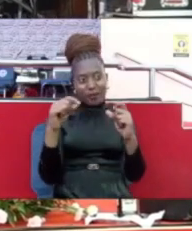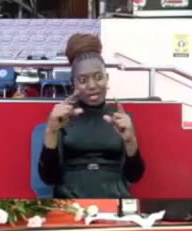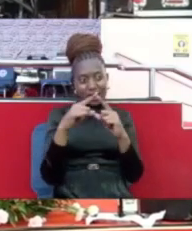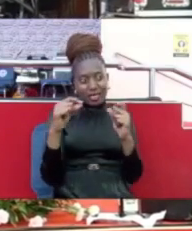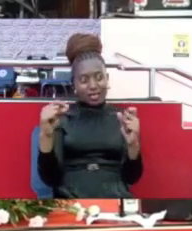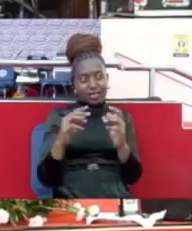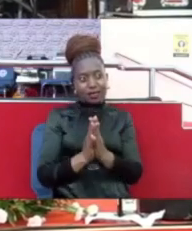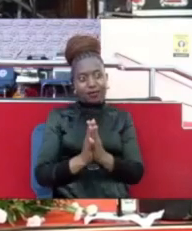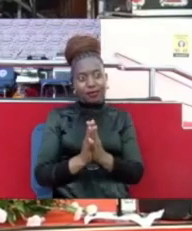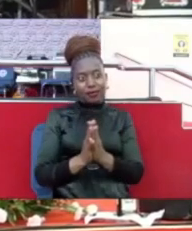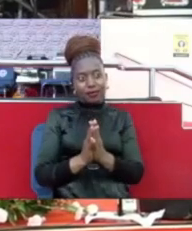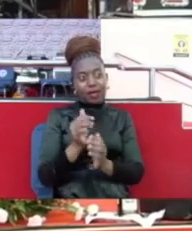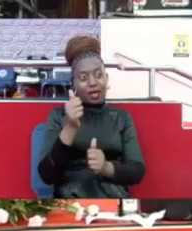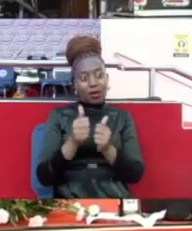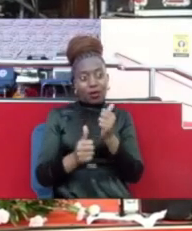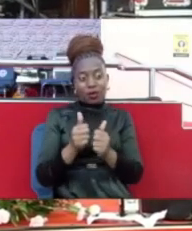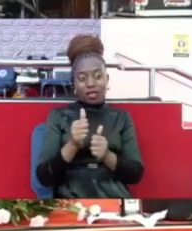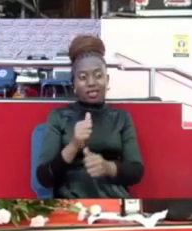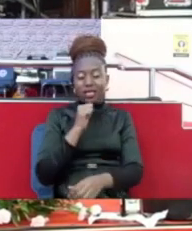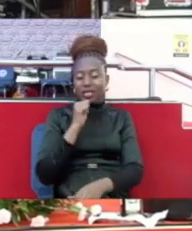that does not benefit me directly.